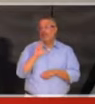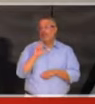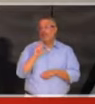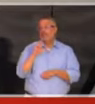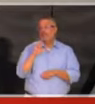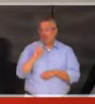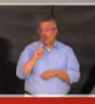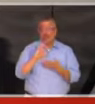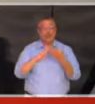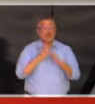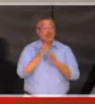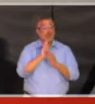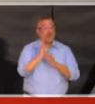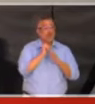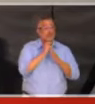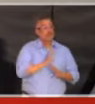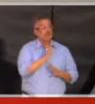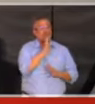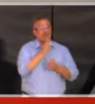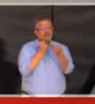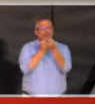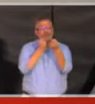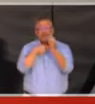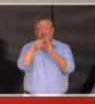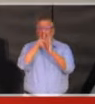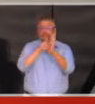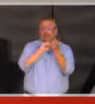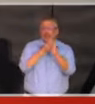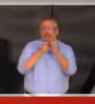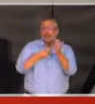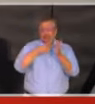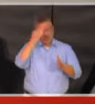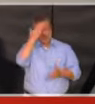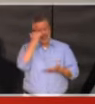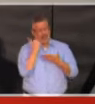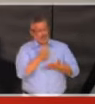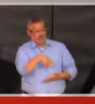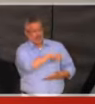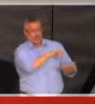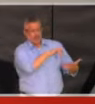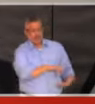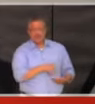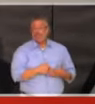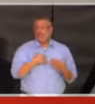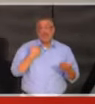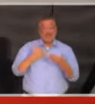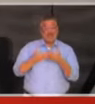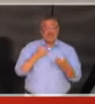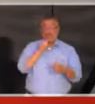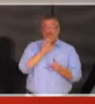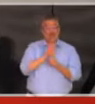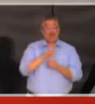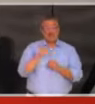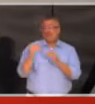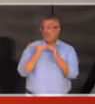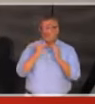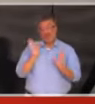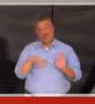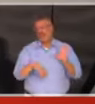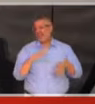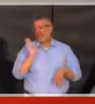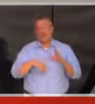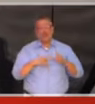key community college leaders that spoke up for policy changes they knew would help their students, even if it wasn't popular among their peers,